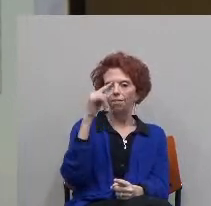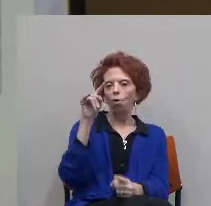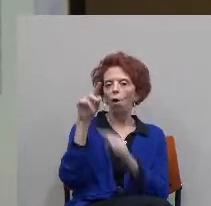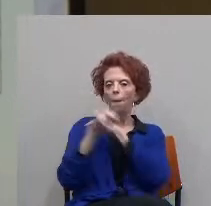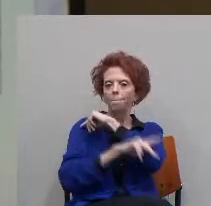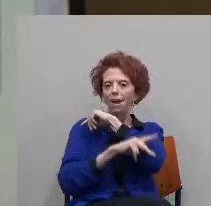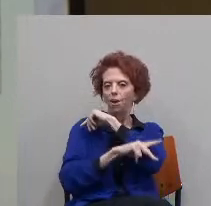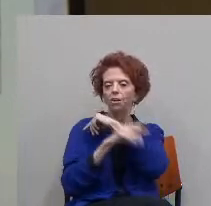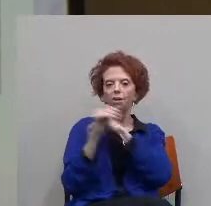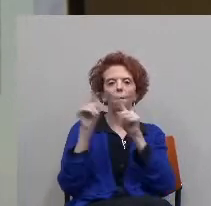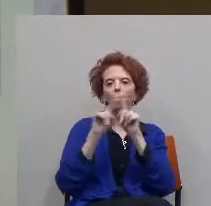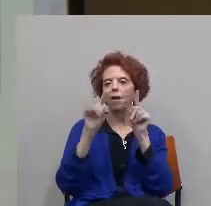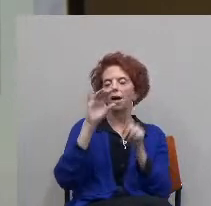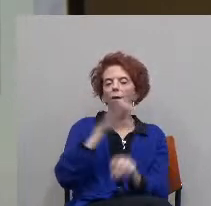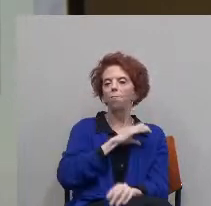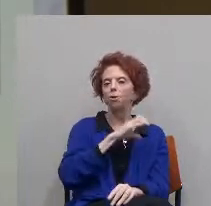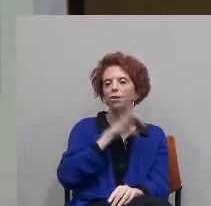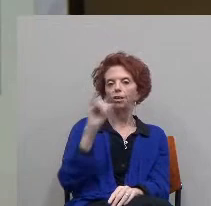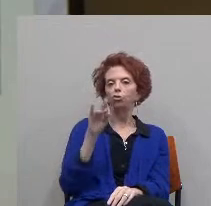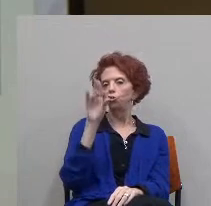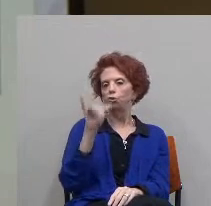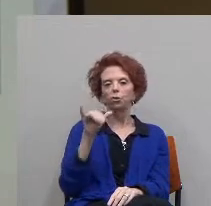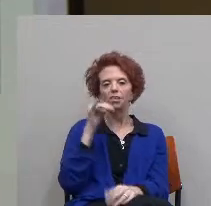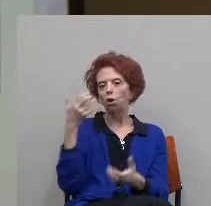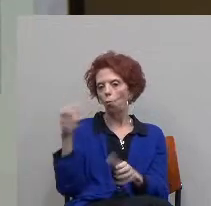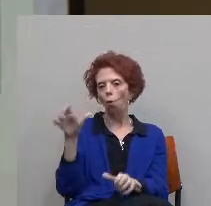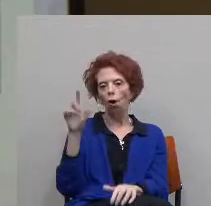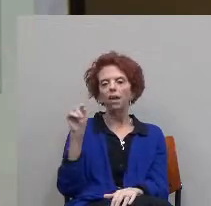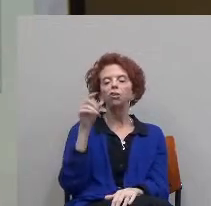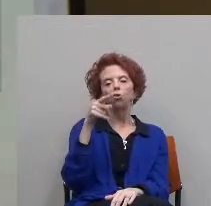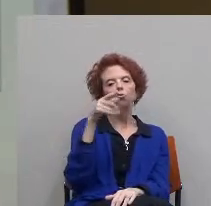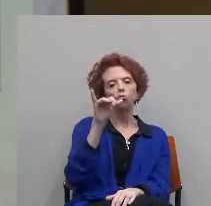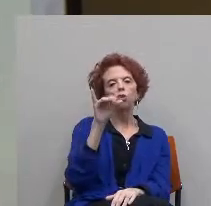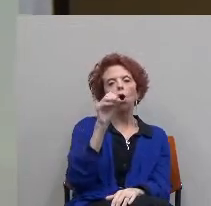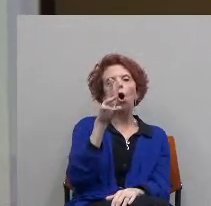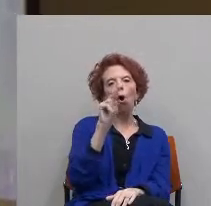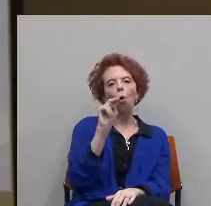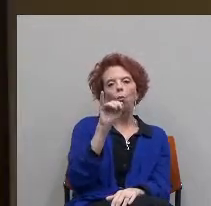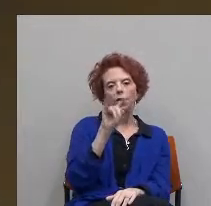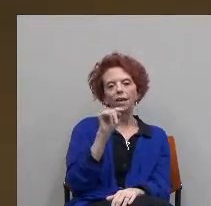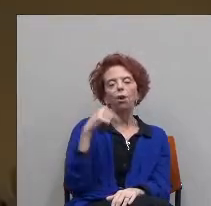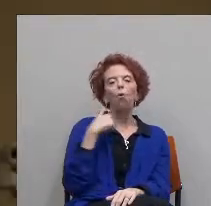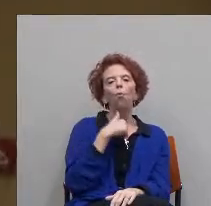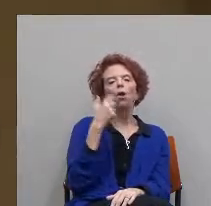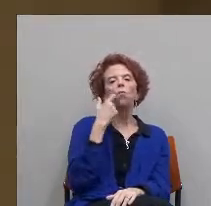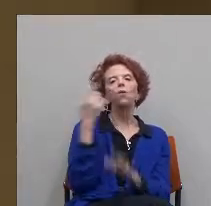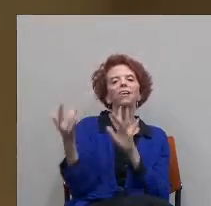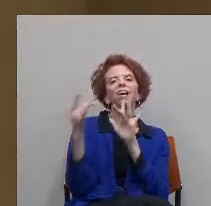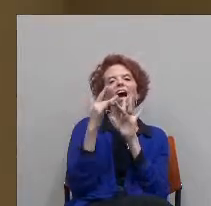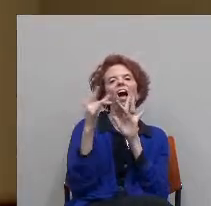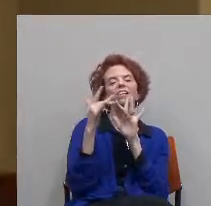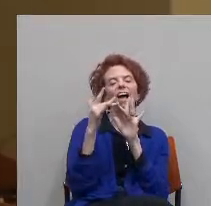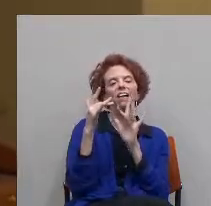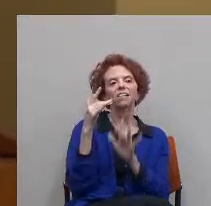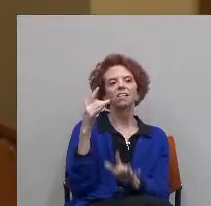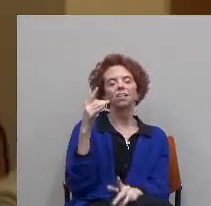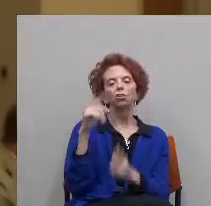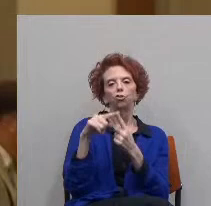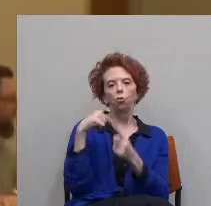Parish. The police jury did not want it, so you still own this land. We were contacted about